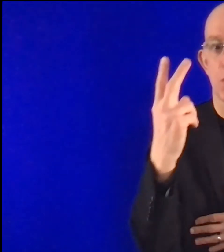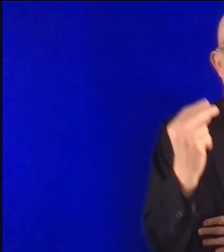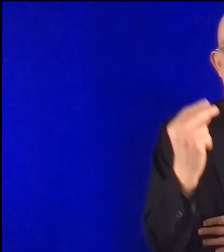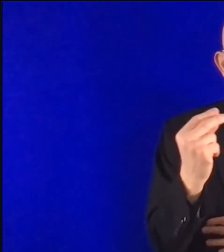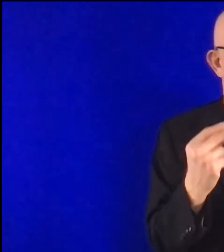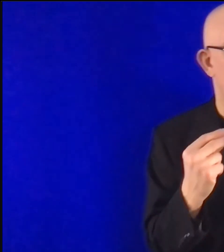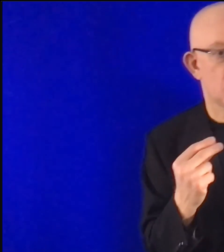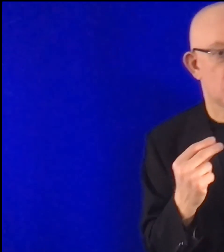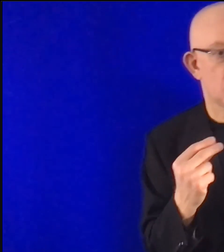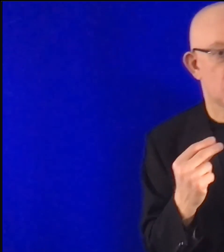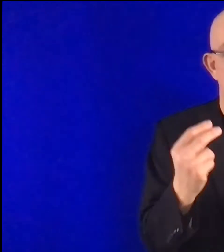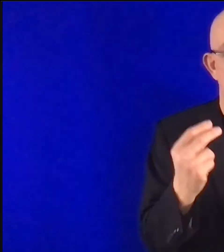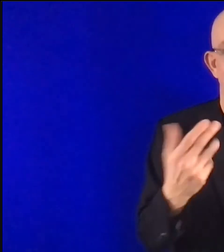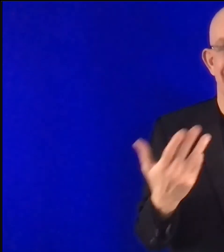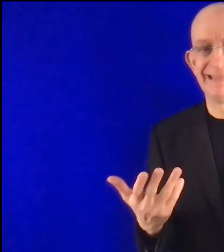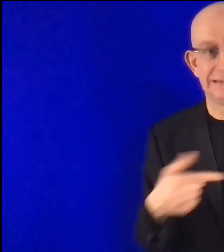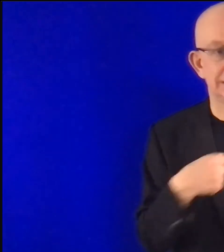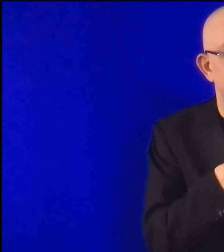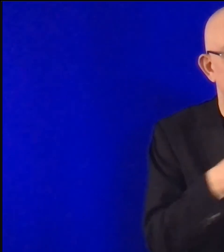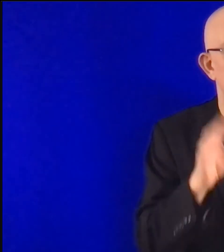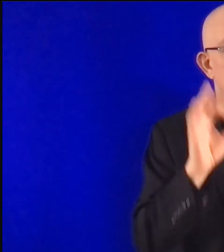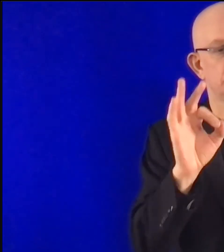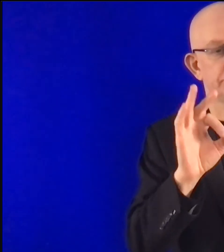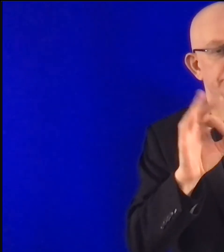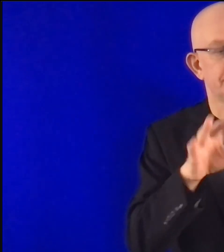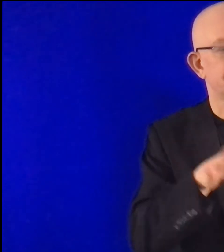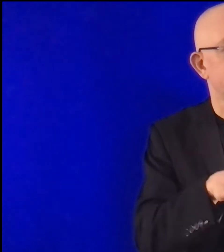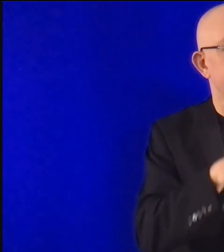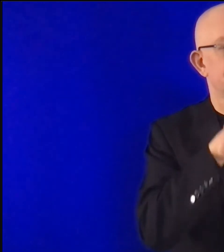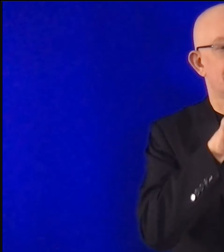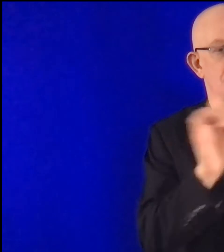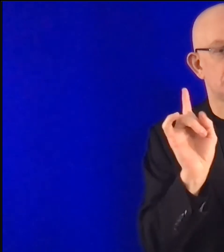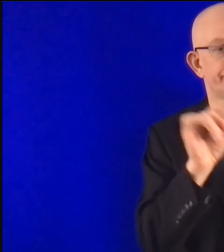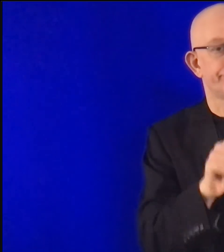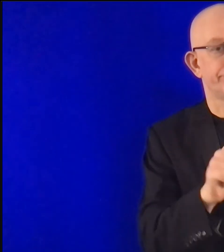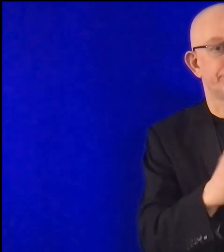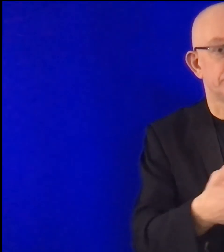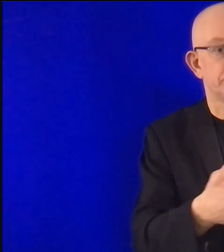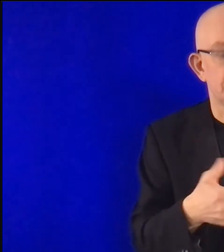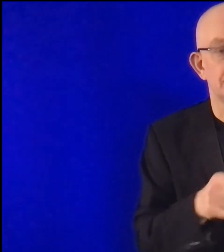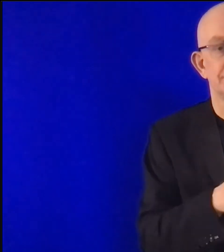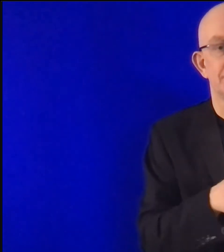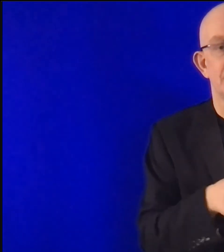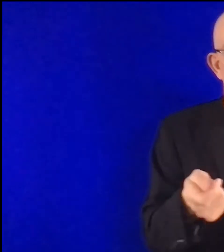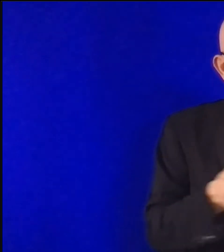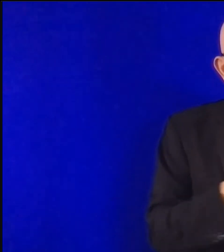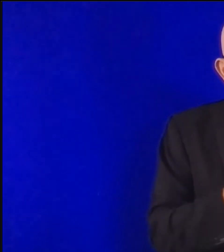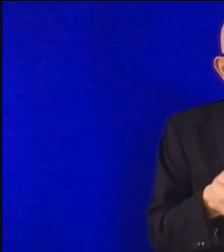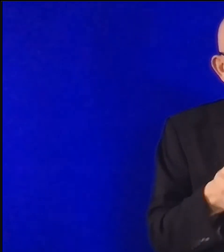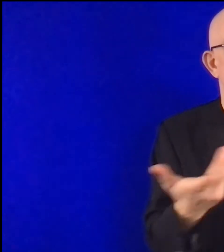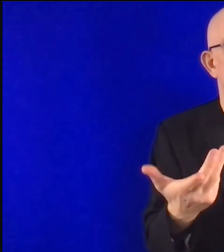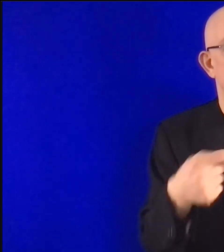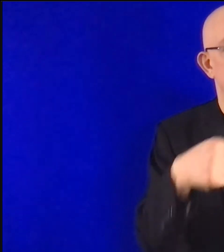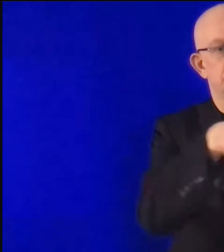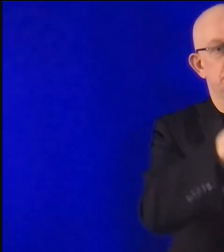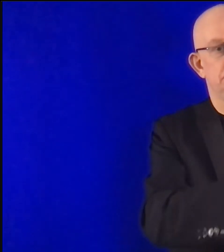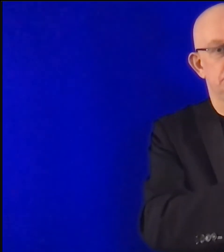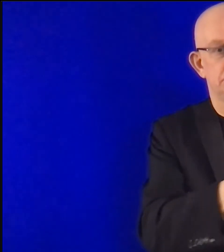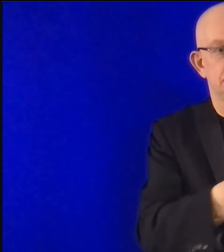sore management or menstrual management for people with women with severe disabilities. Even the urine bottles are not designed